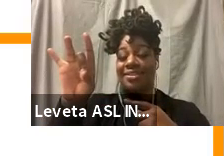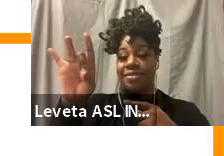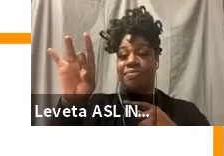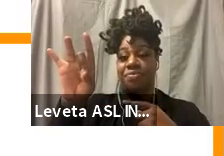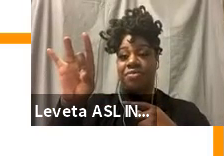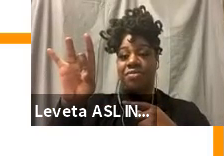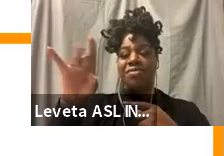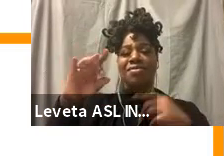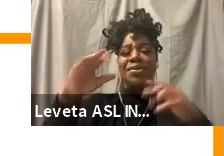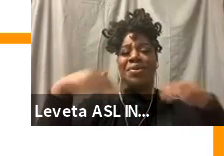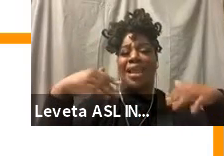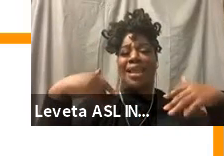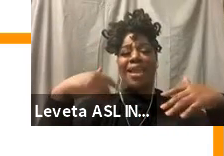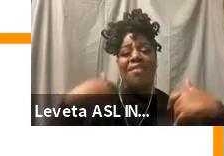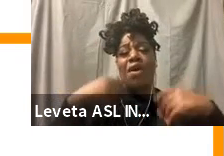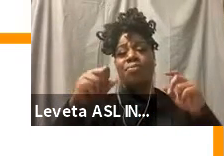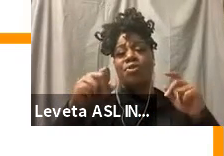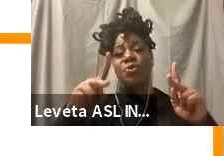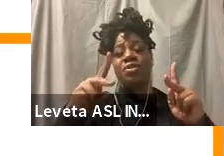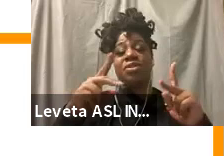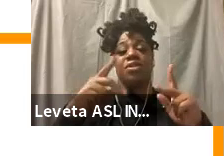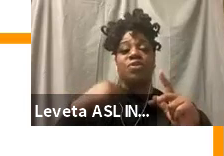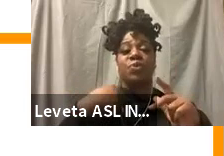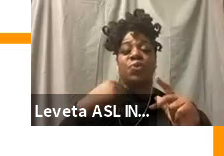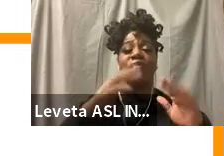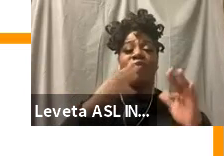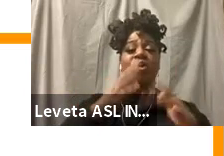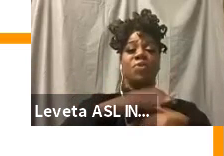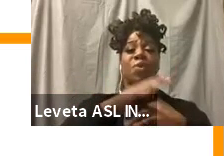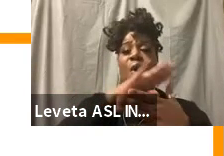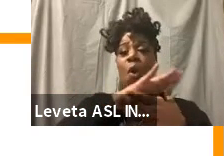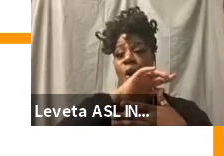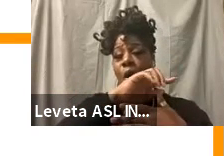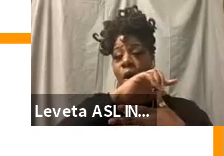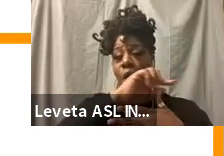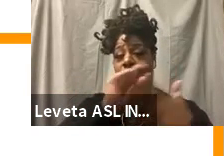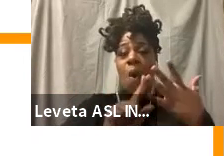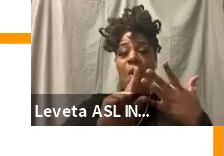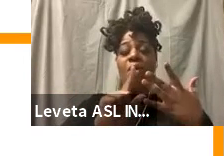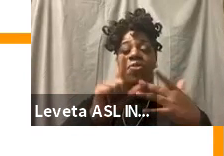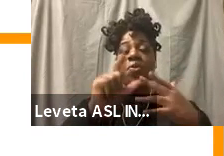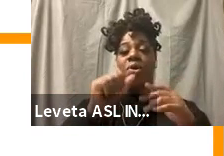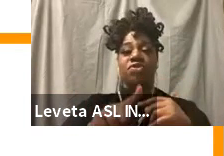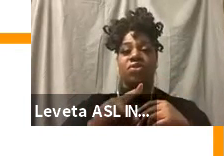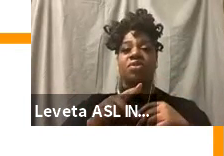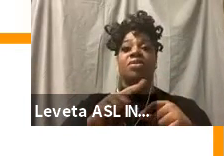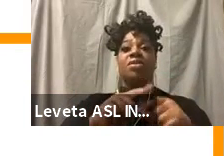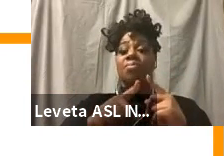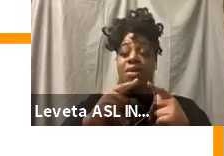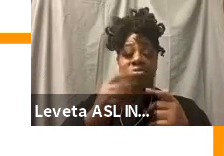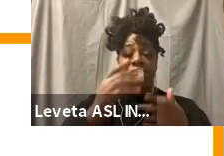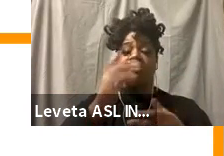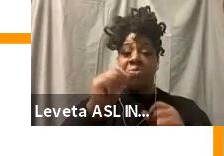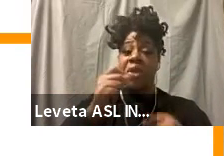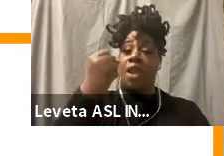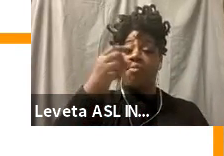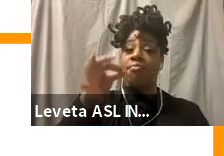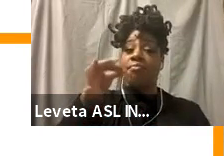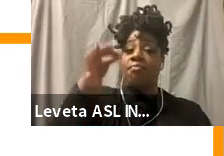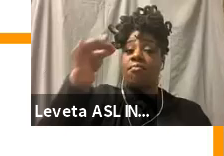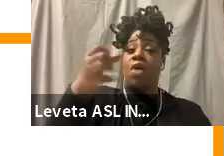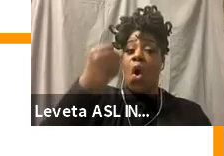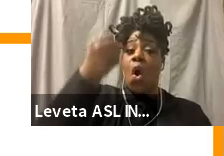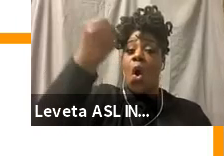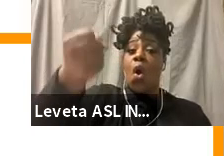our community questions. And some of that, we were looking through them and said, hey, that's a great question for the 7th. Because as you can see on the 7th, we're going to be talking